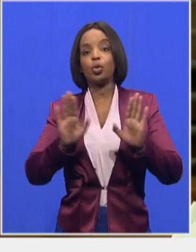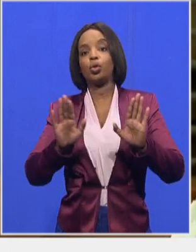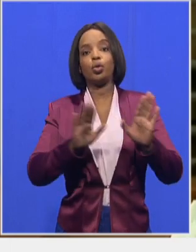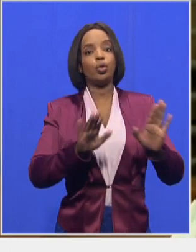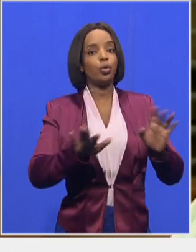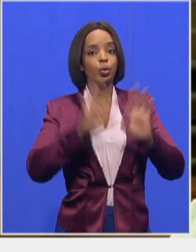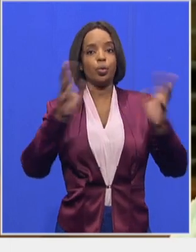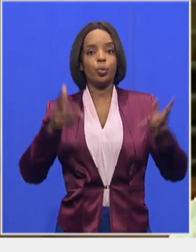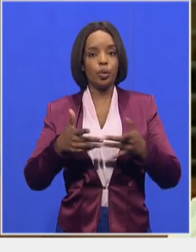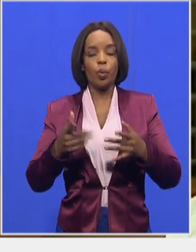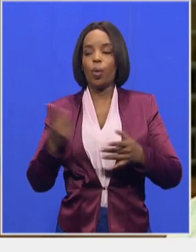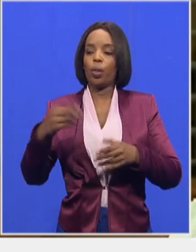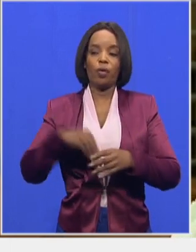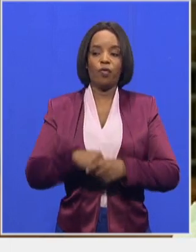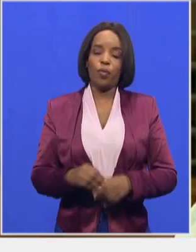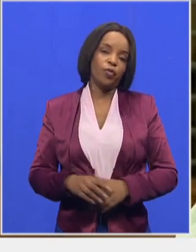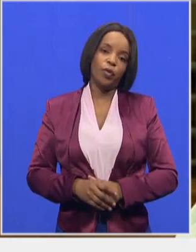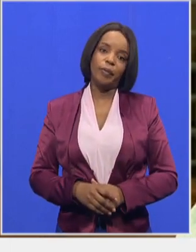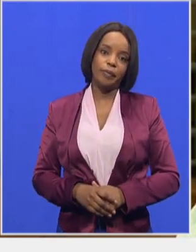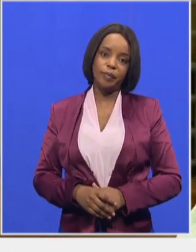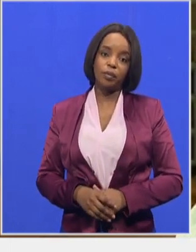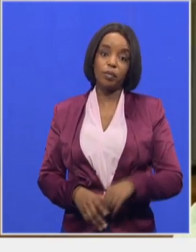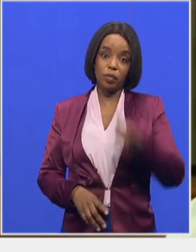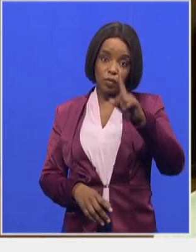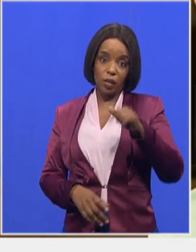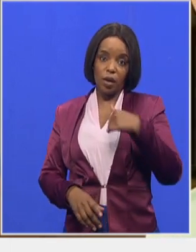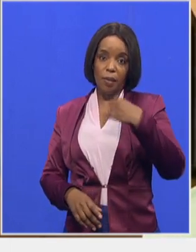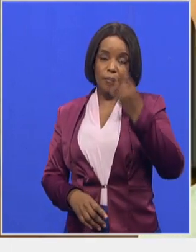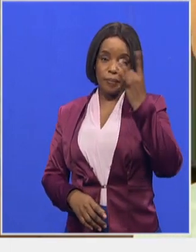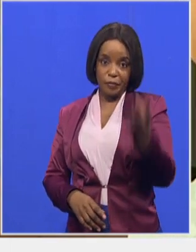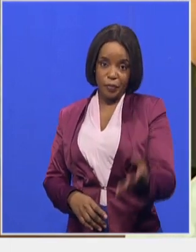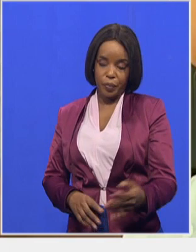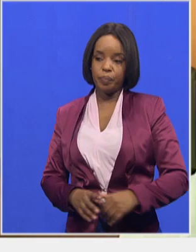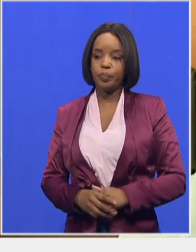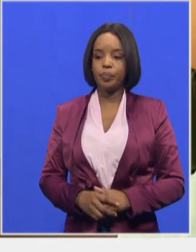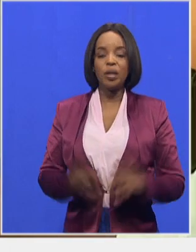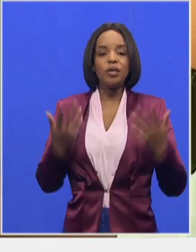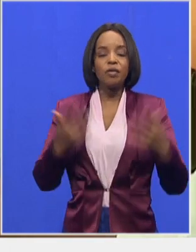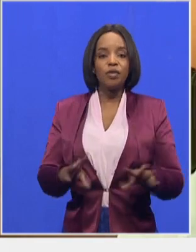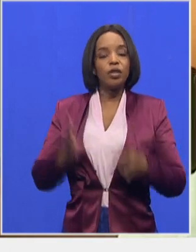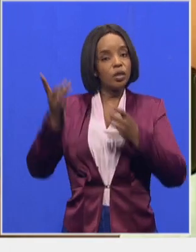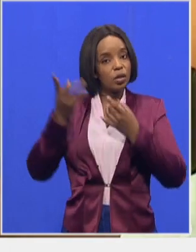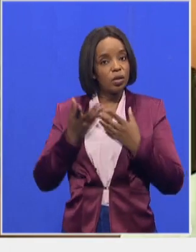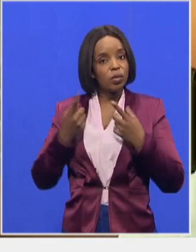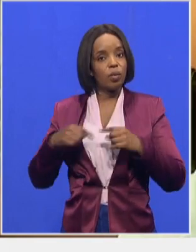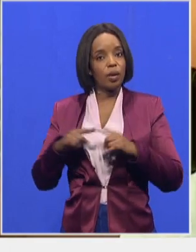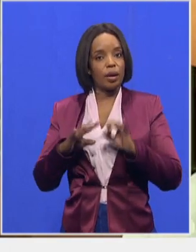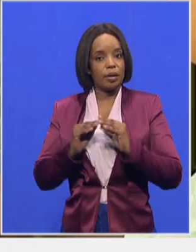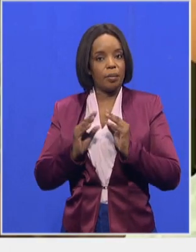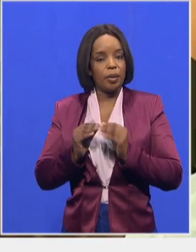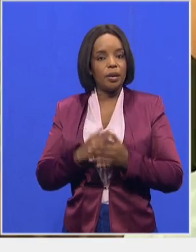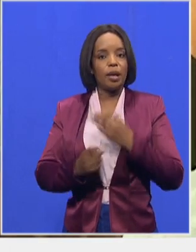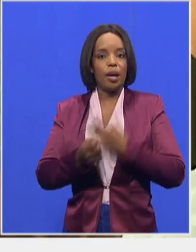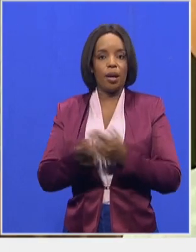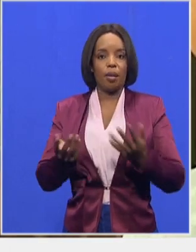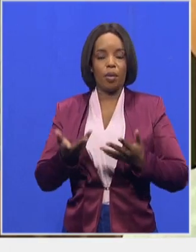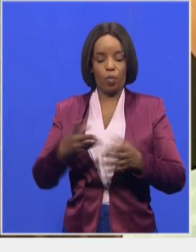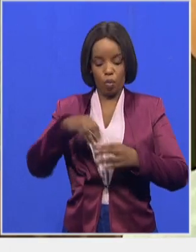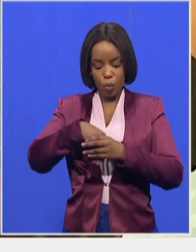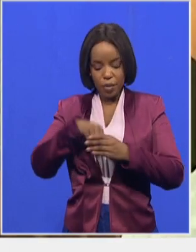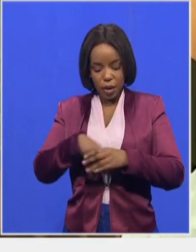involved. Now, let me just tell you this. We were told here that a meeting within the department had said and taken a